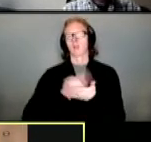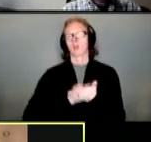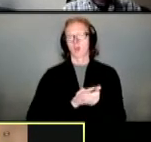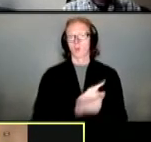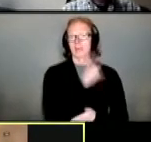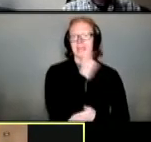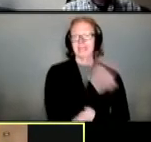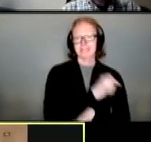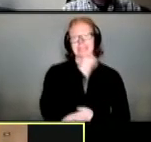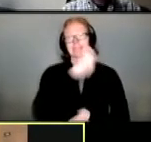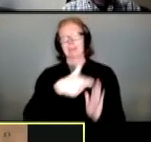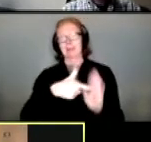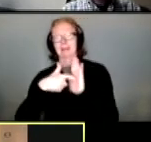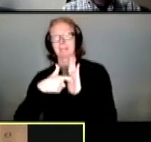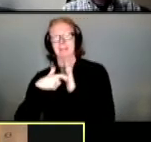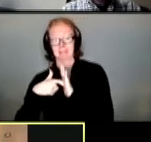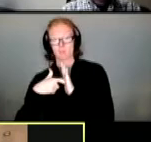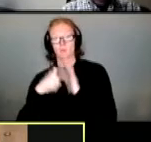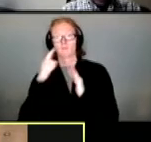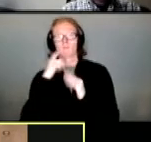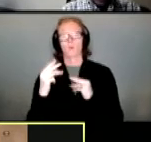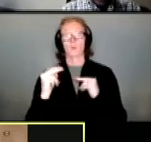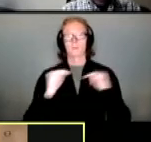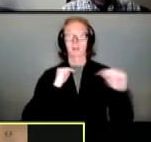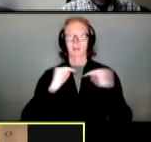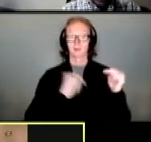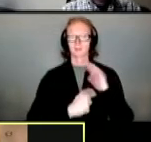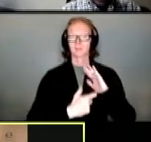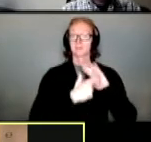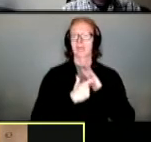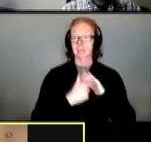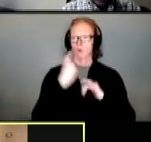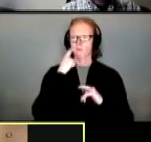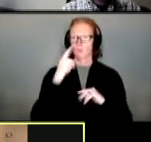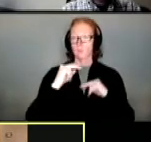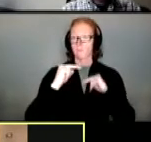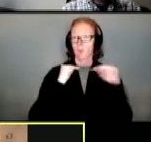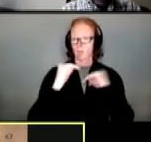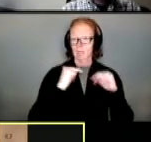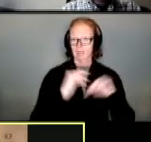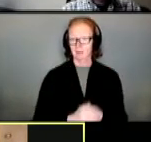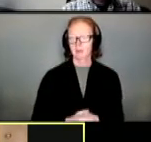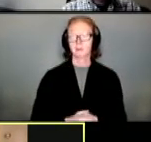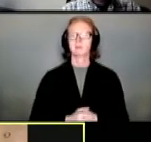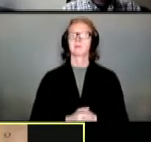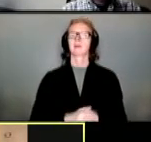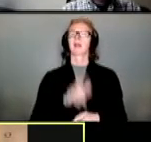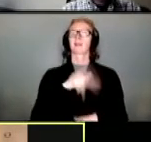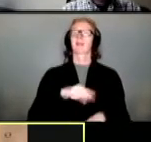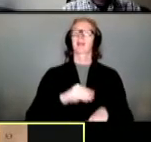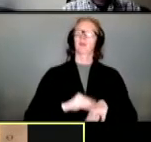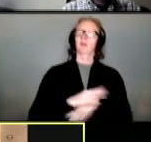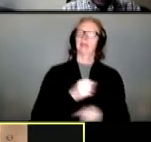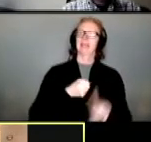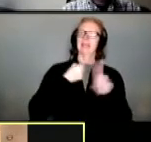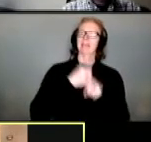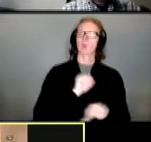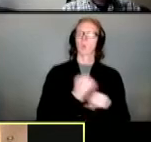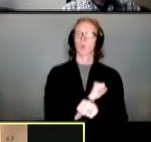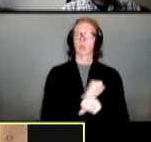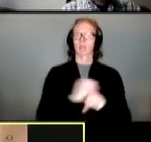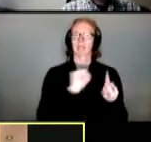is not a mandatory subject of bargaining. So mandatory subjects of bargaining are those that impact working conditions.